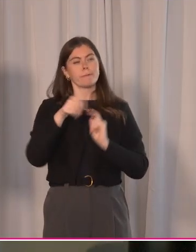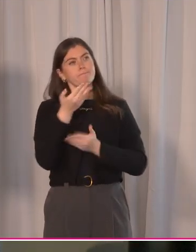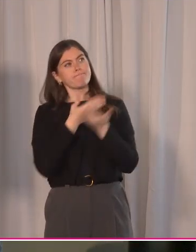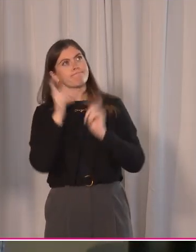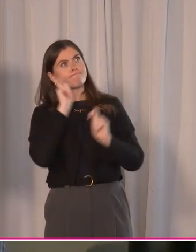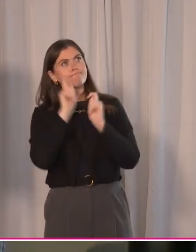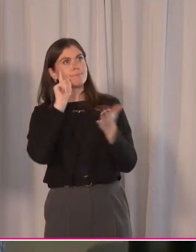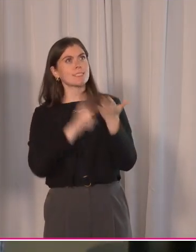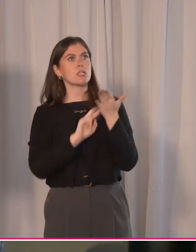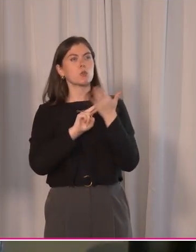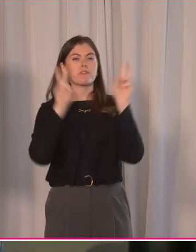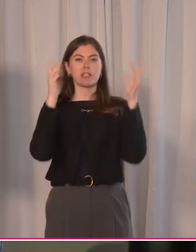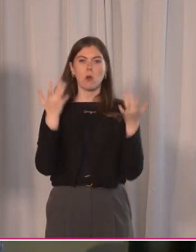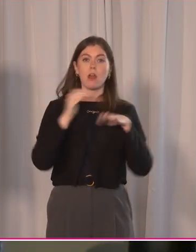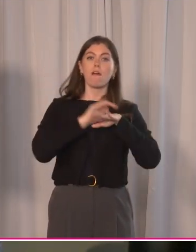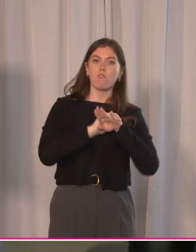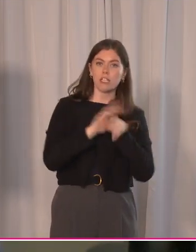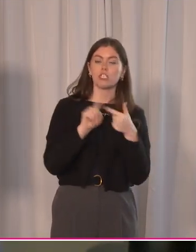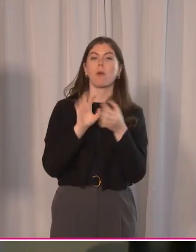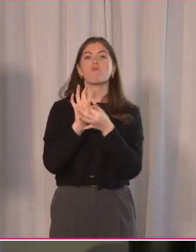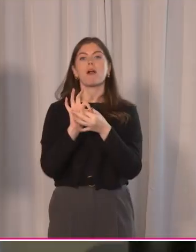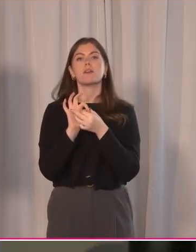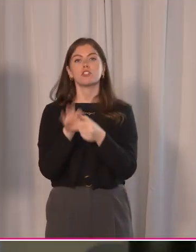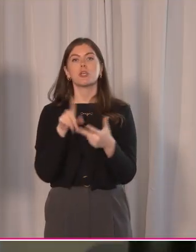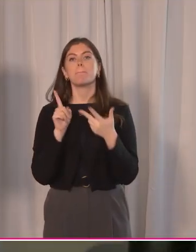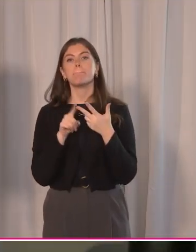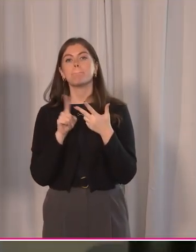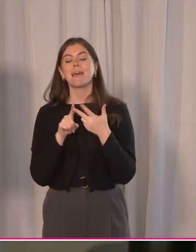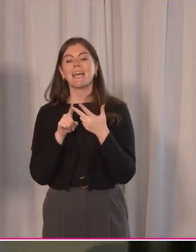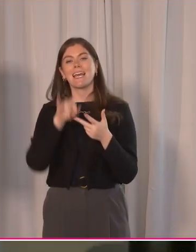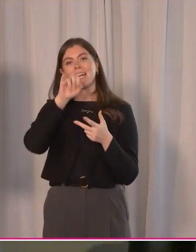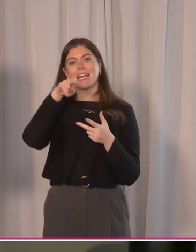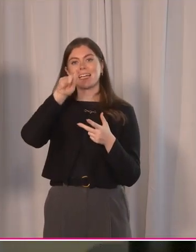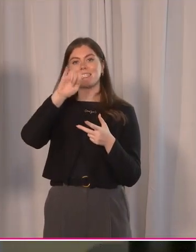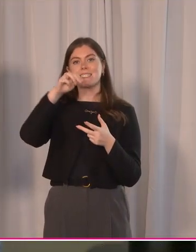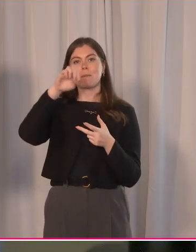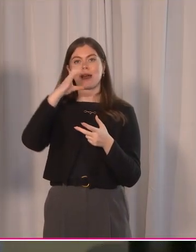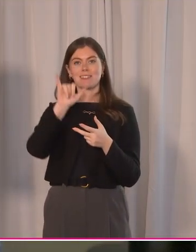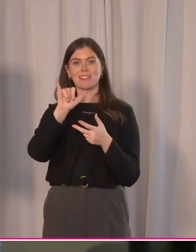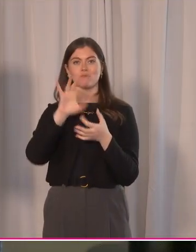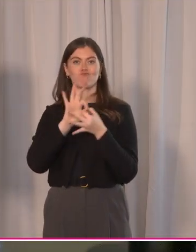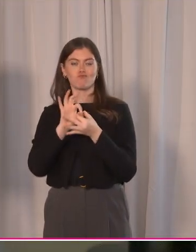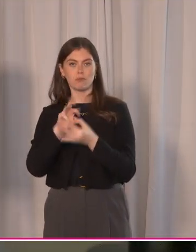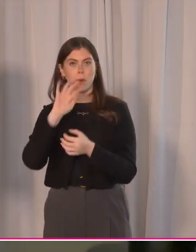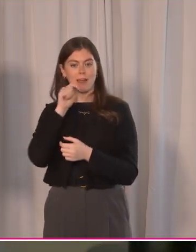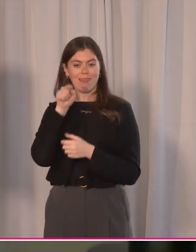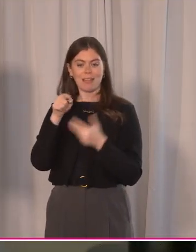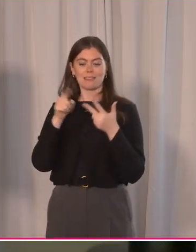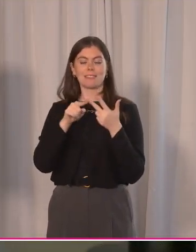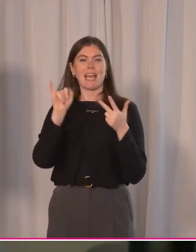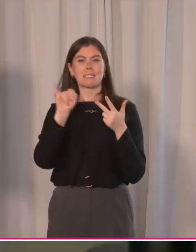about friendships, relationships, and intimacy, because intimacy is a